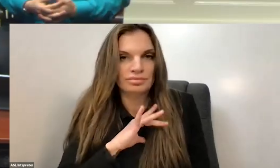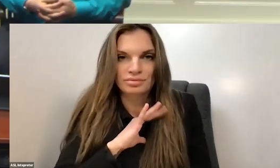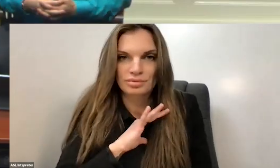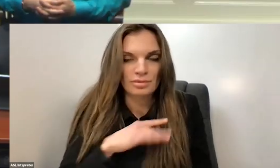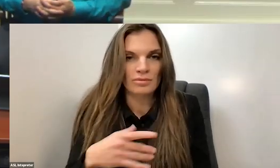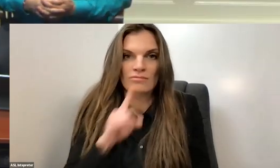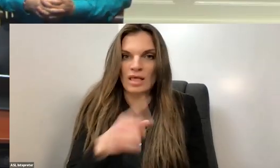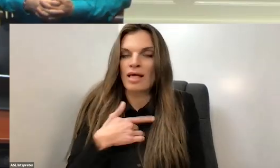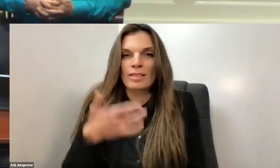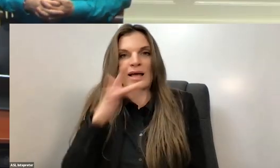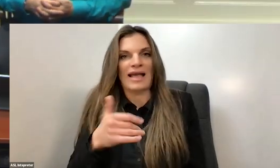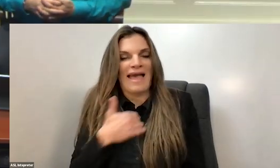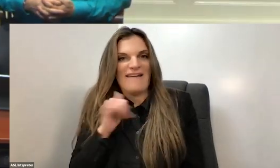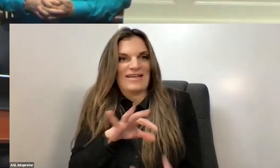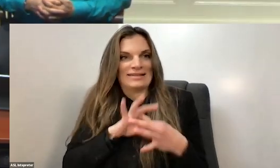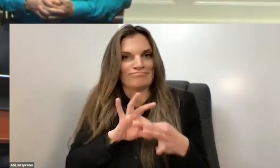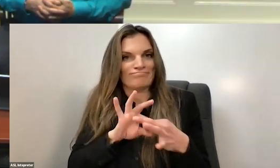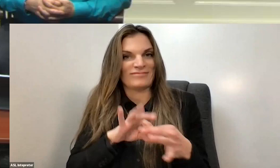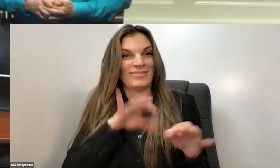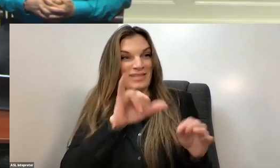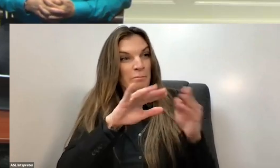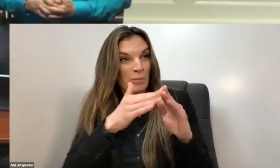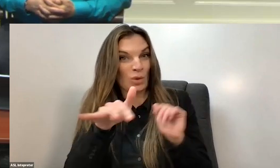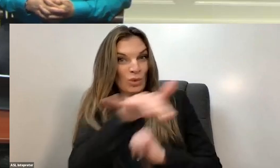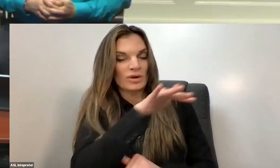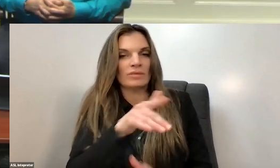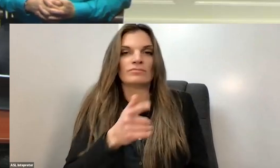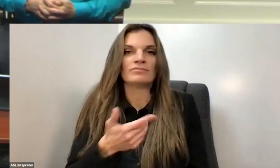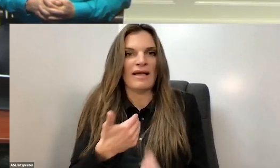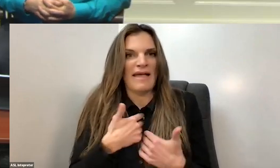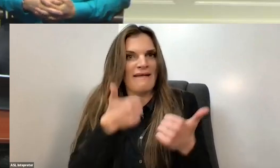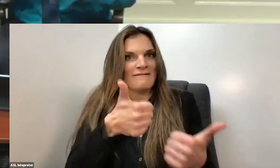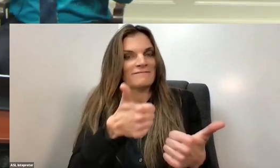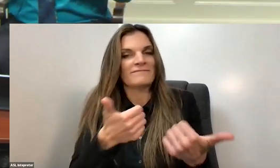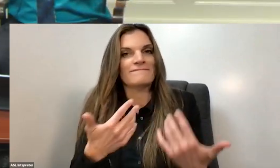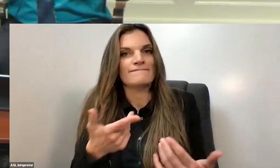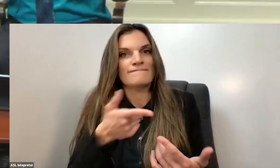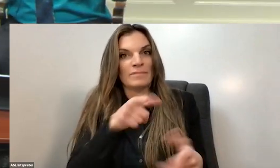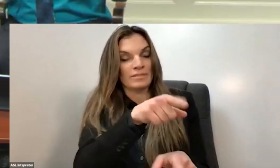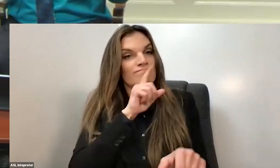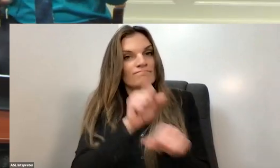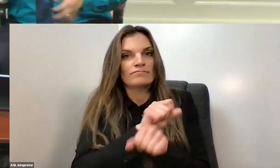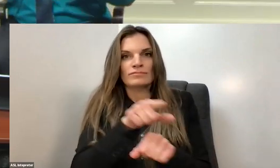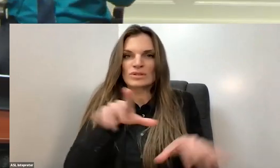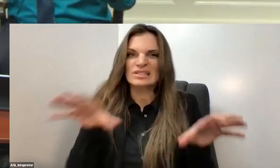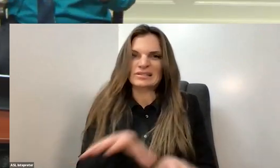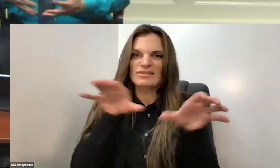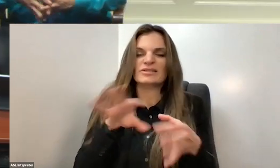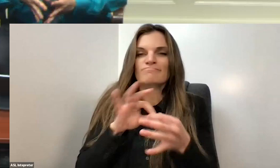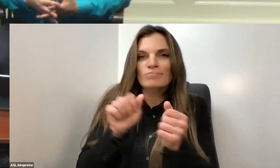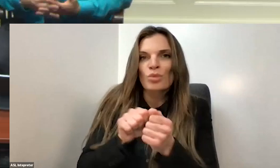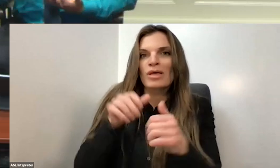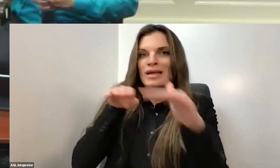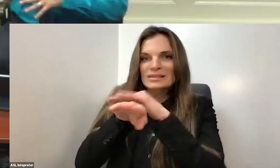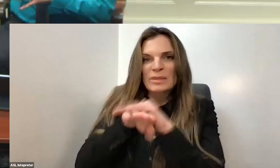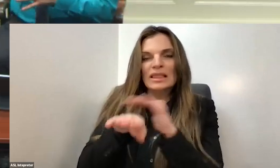privileged to be plugged into, is just a community of people that do this work, sharing resources and tips